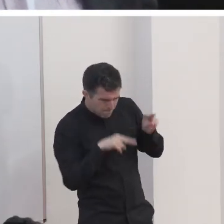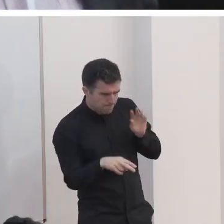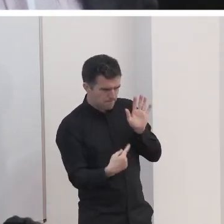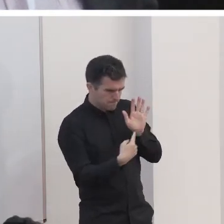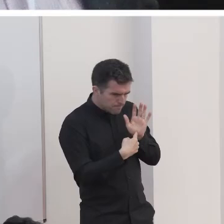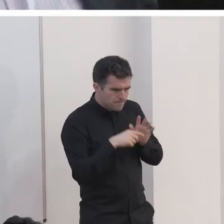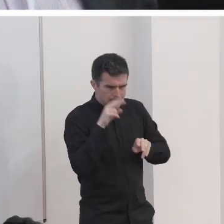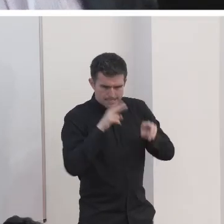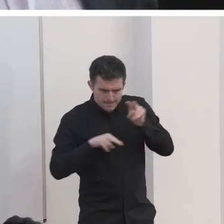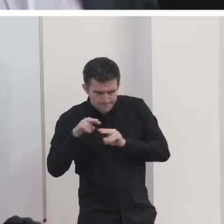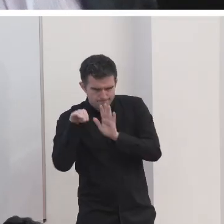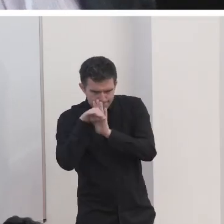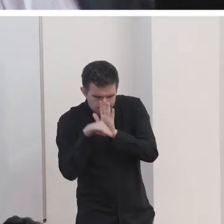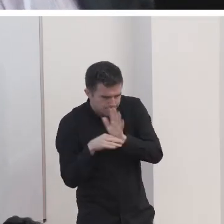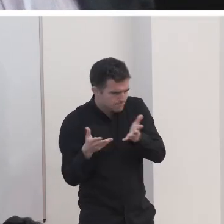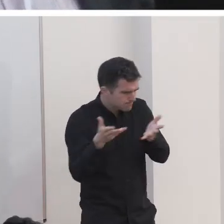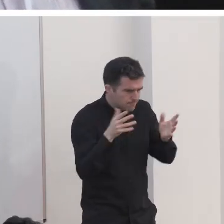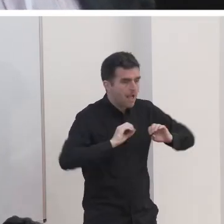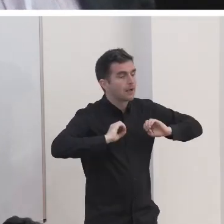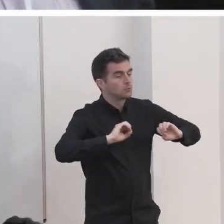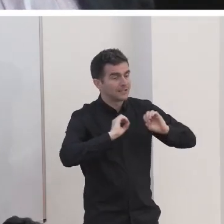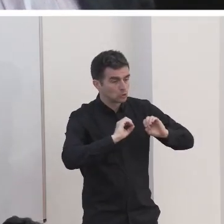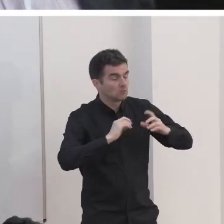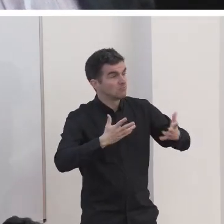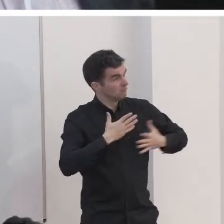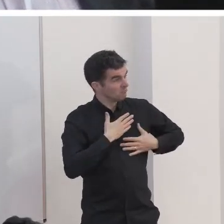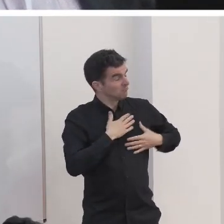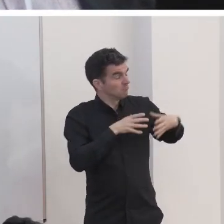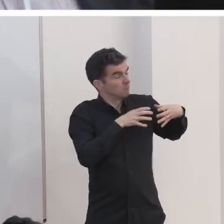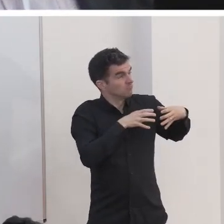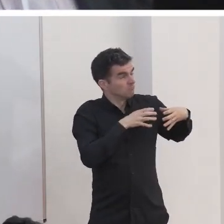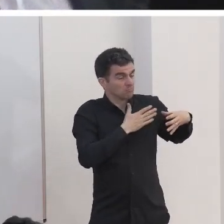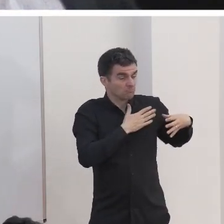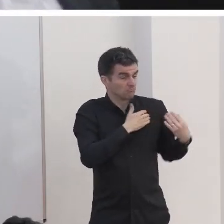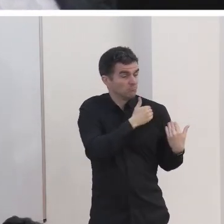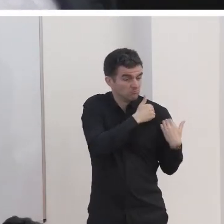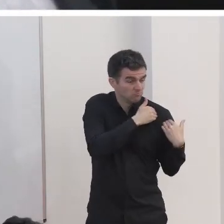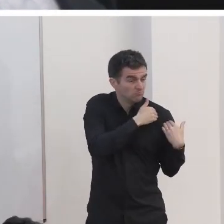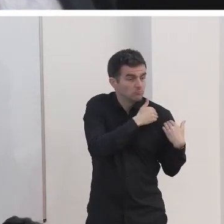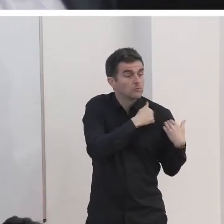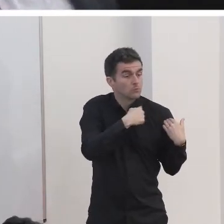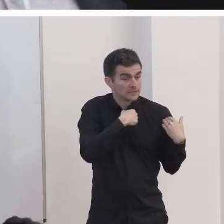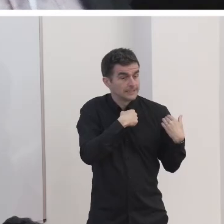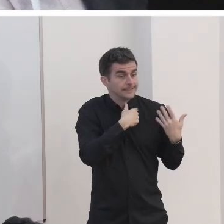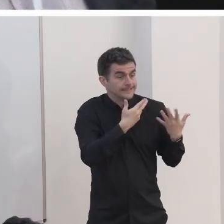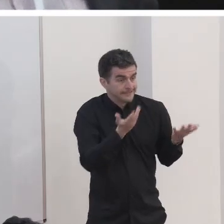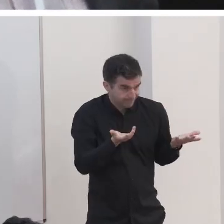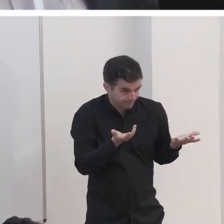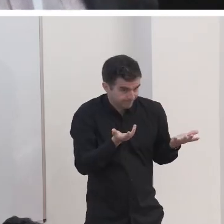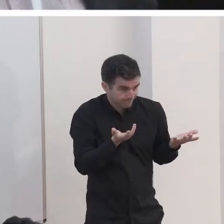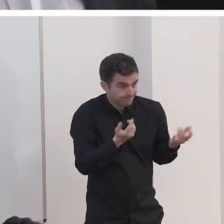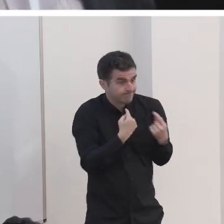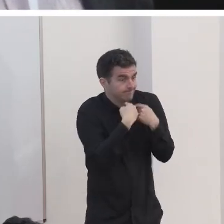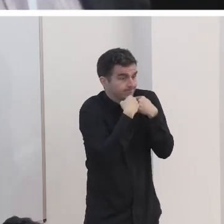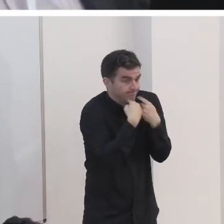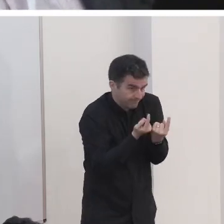to the commission so that they should take us where they're supposed to take us. And we went there. And that's where